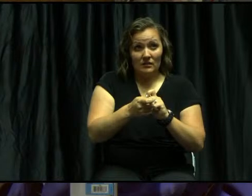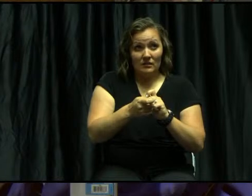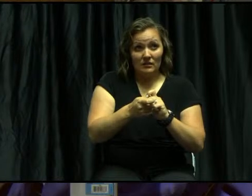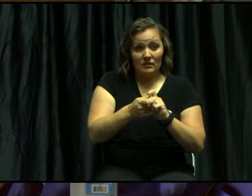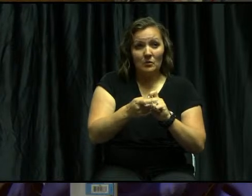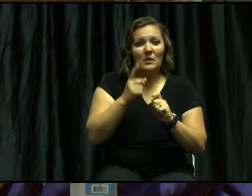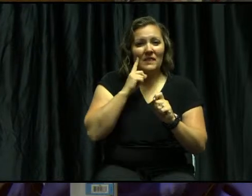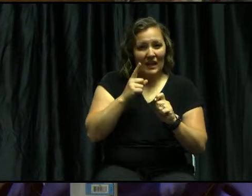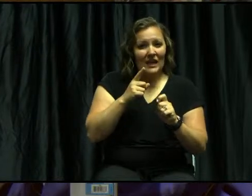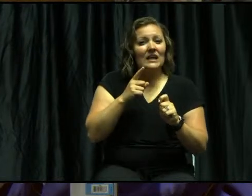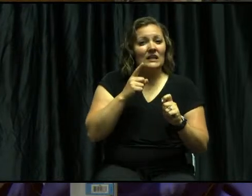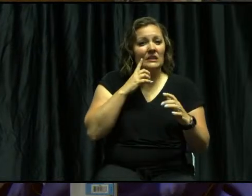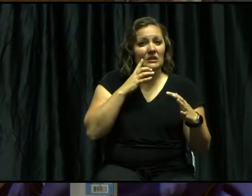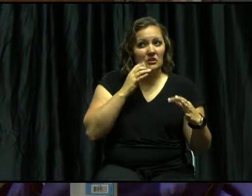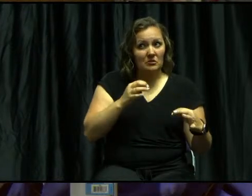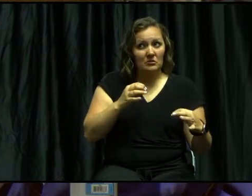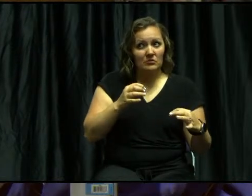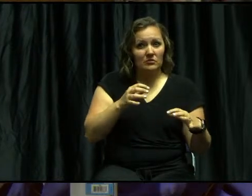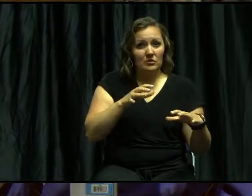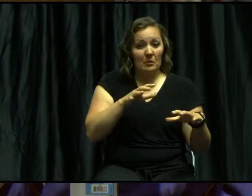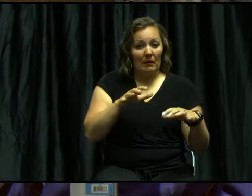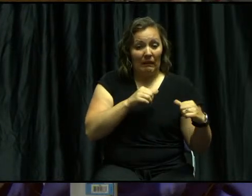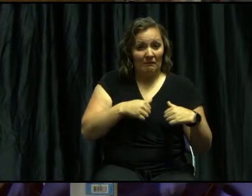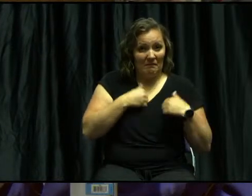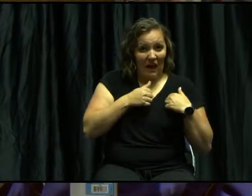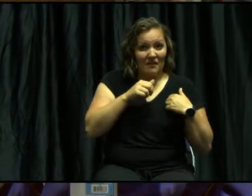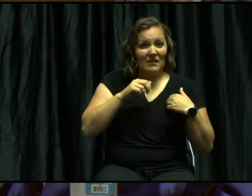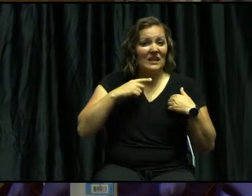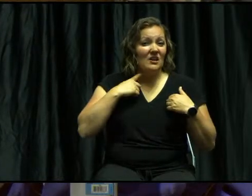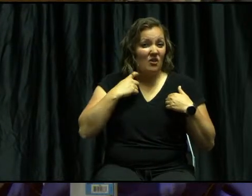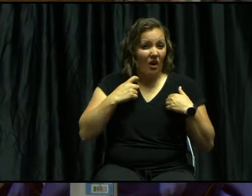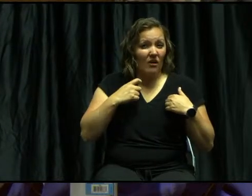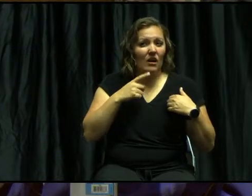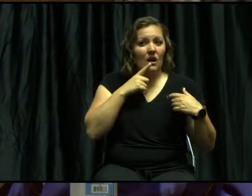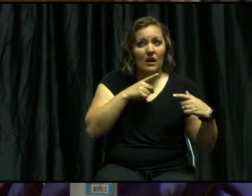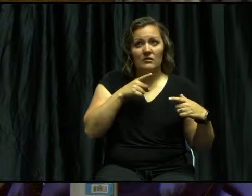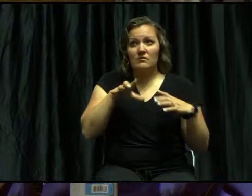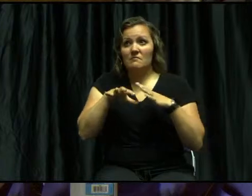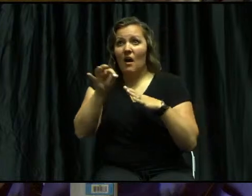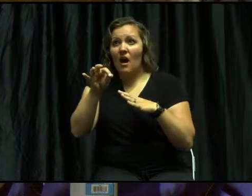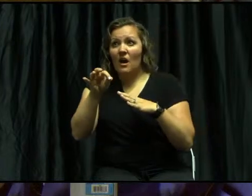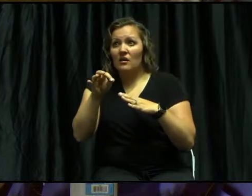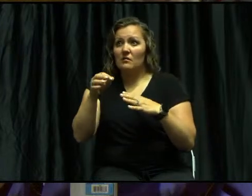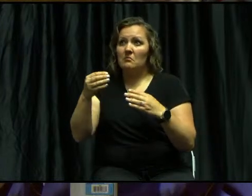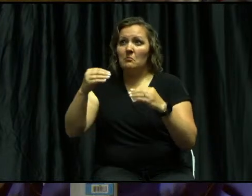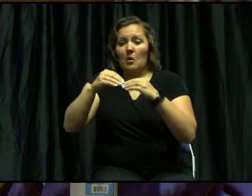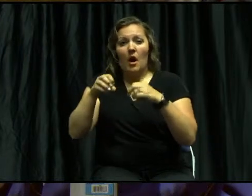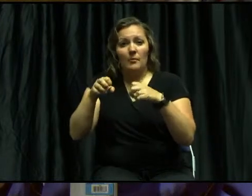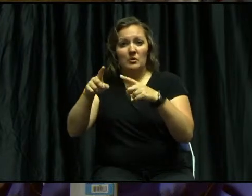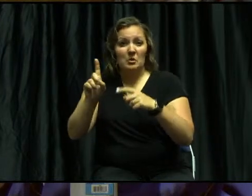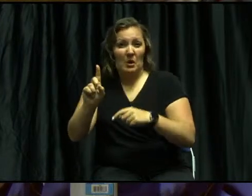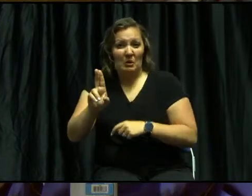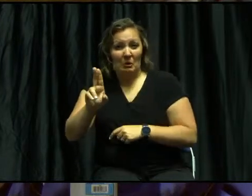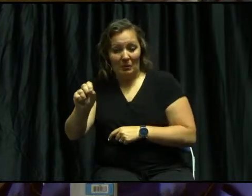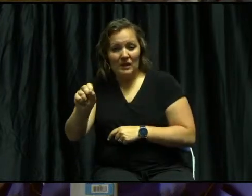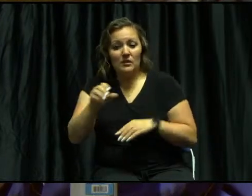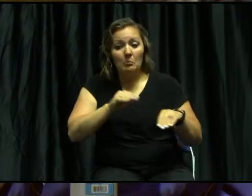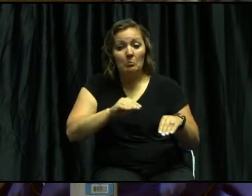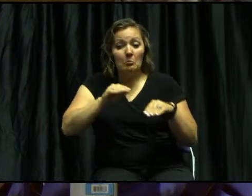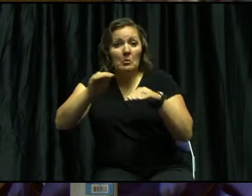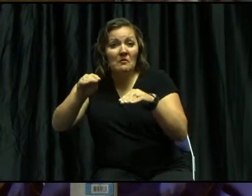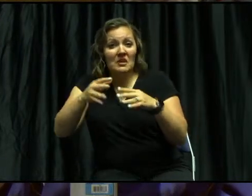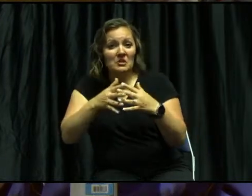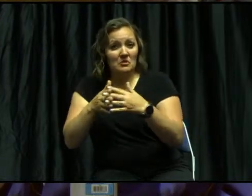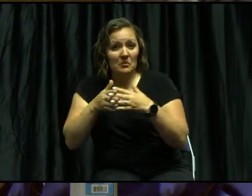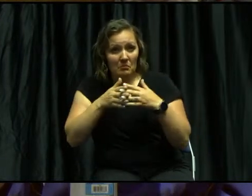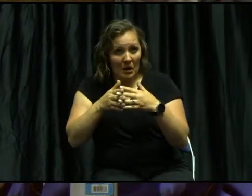Tonga differently from the endless possibility offered in the USA. Moving to America and being an